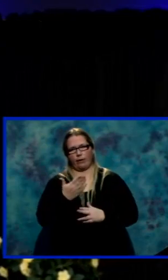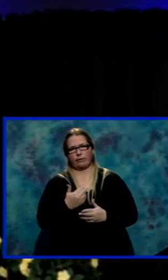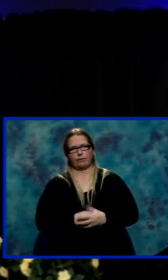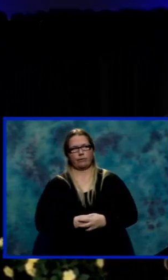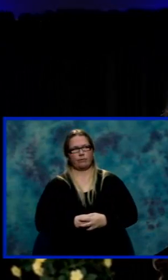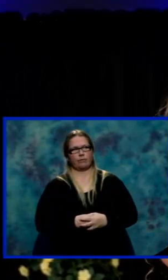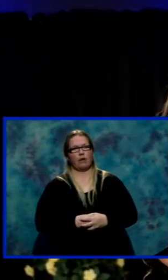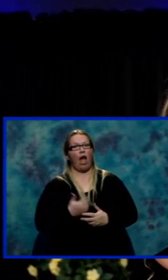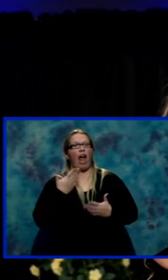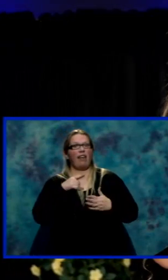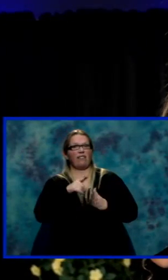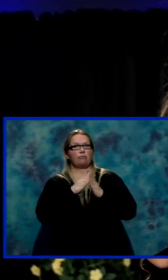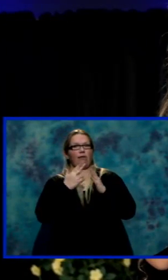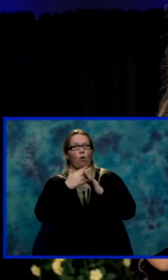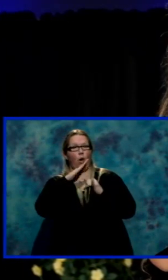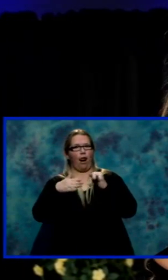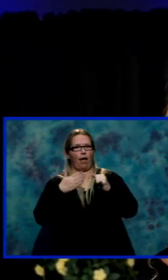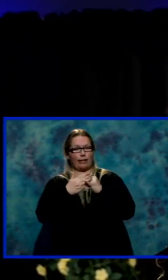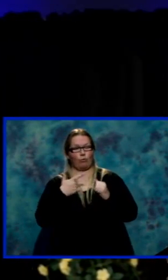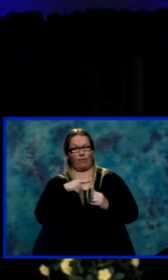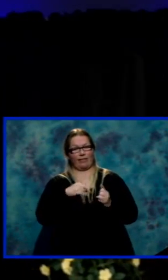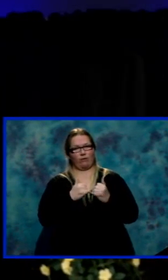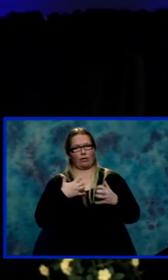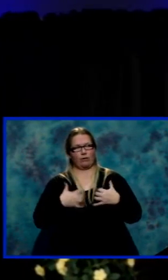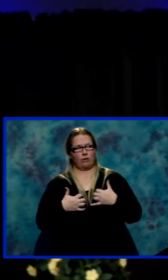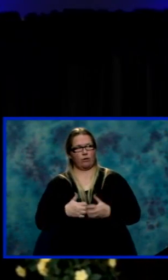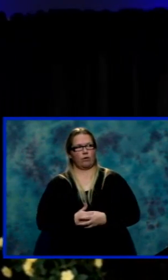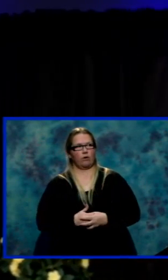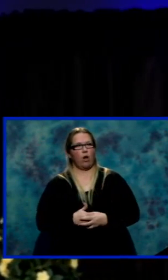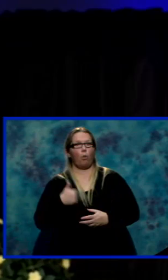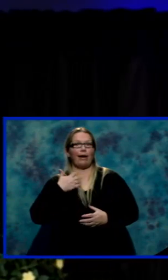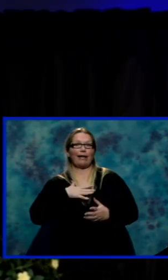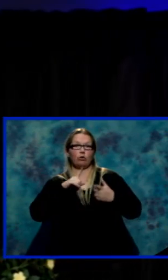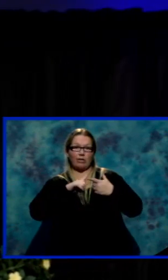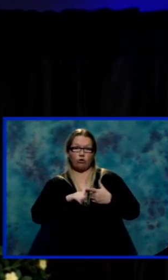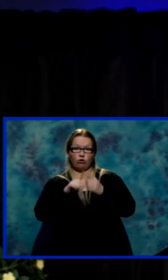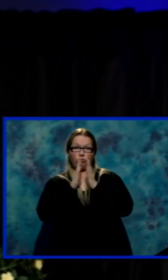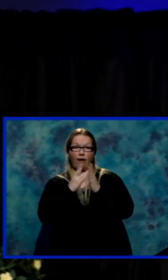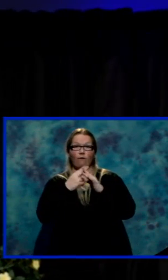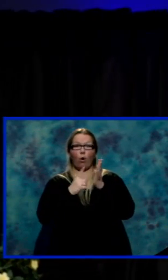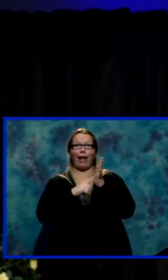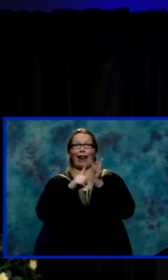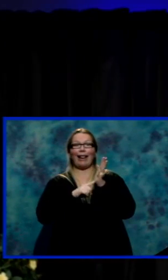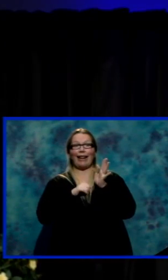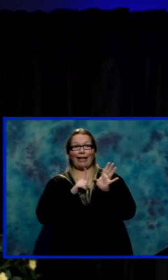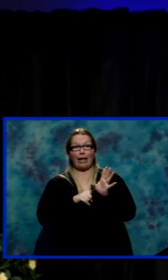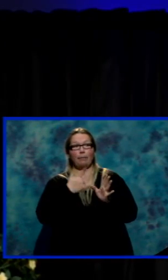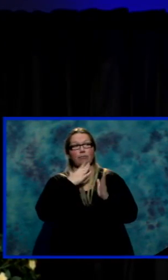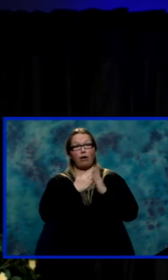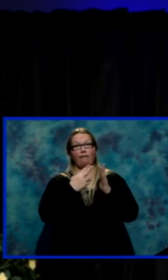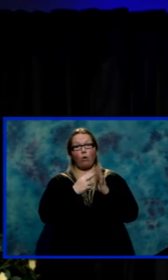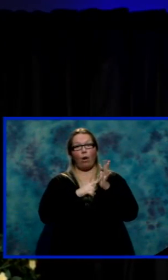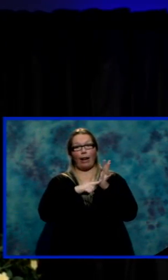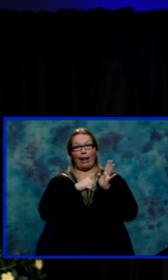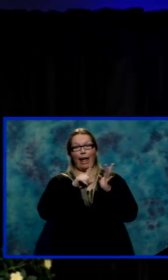And I left this one for last because I think this one is just so exciting. We need to continue to pray. Let's not forget for Lily. Please pray for Lily and